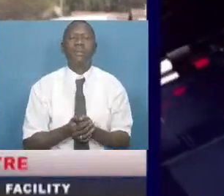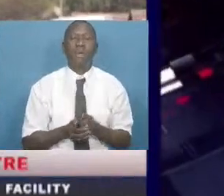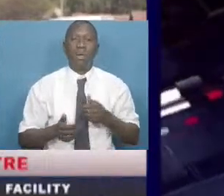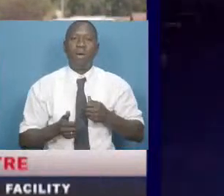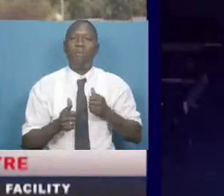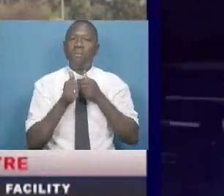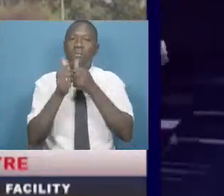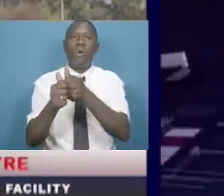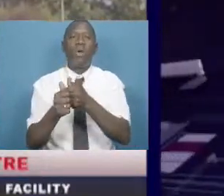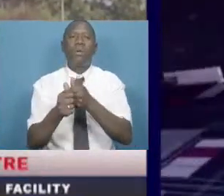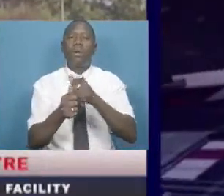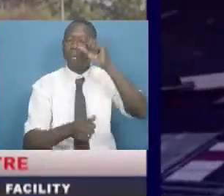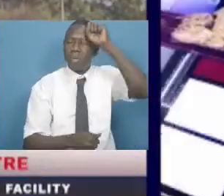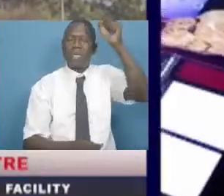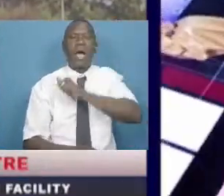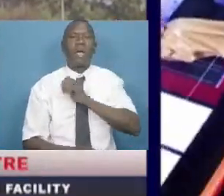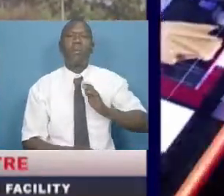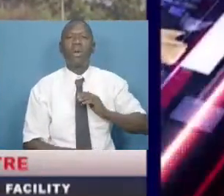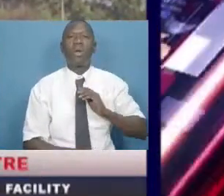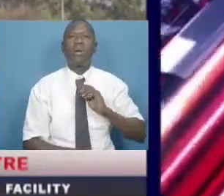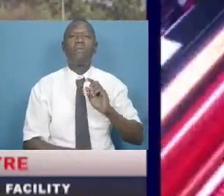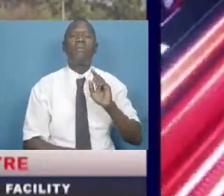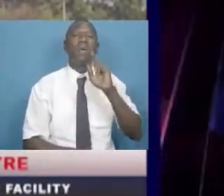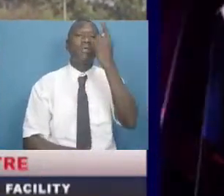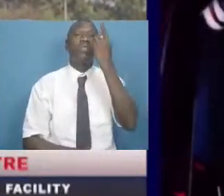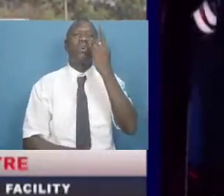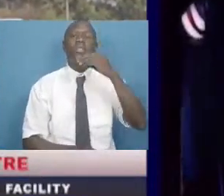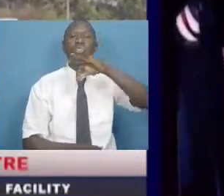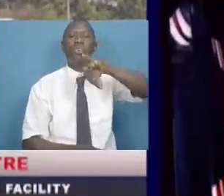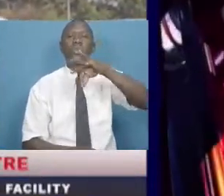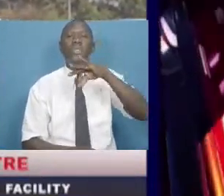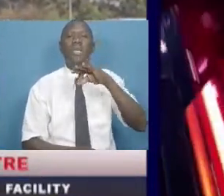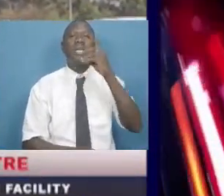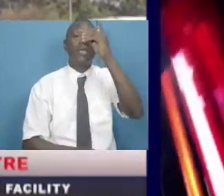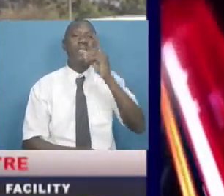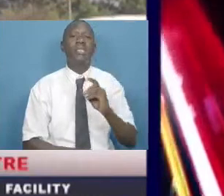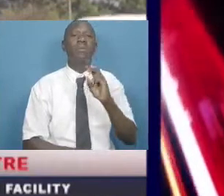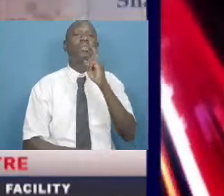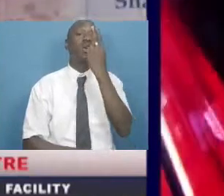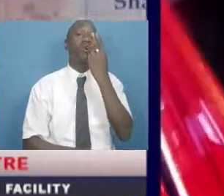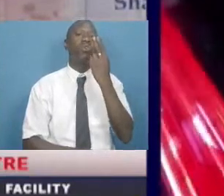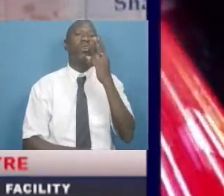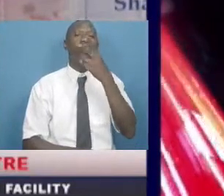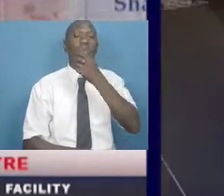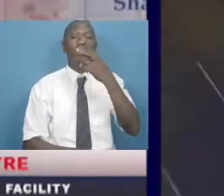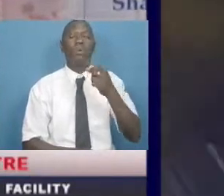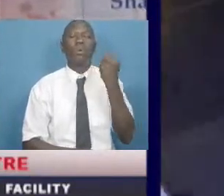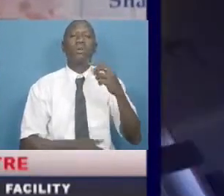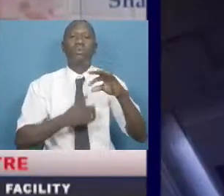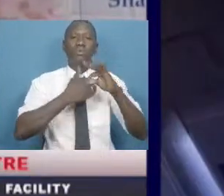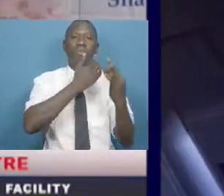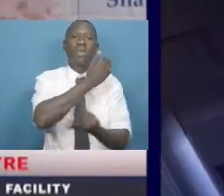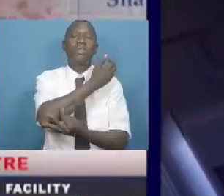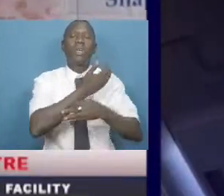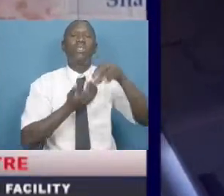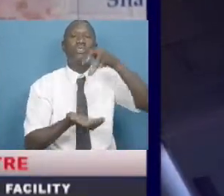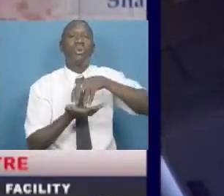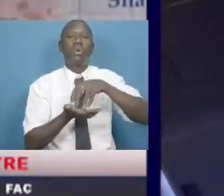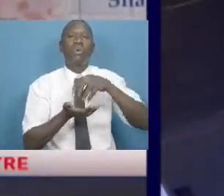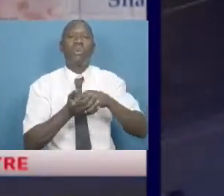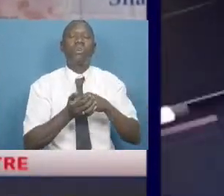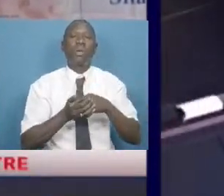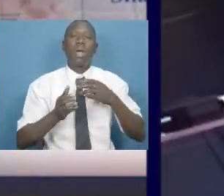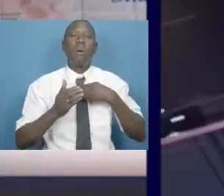Following President Adama Barrow's Thursday, December 2nd, 2021, laying of the foundation stone for the construction of a multifaceted